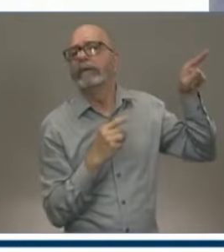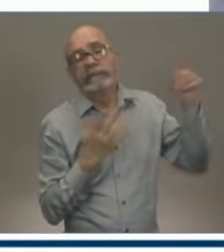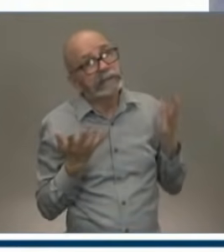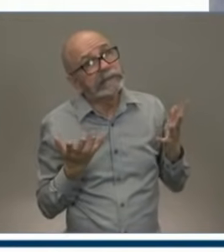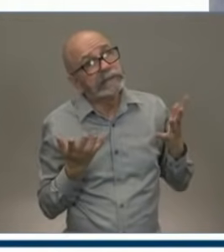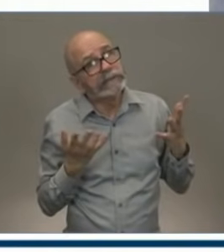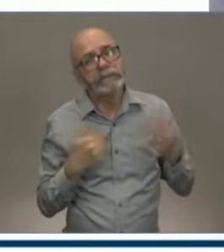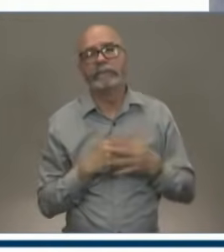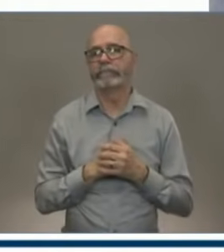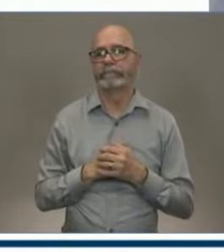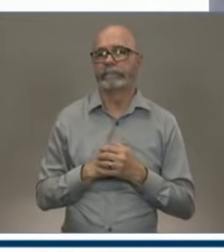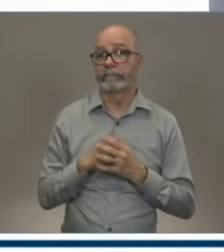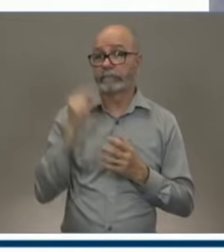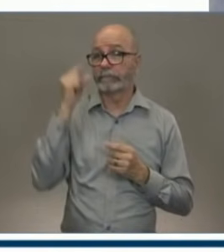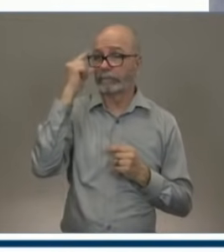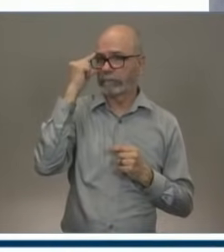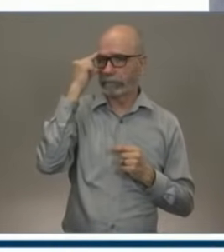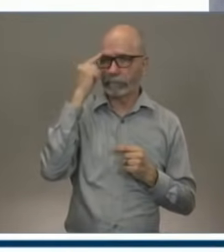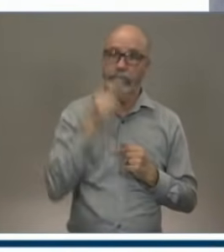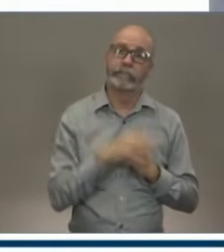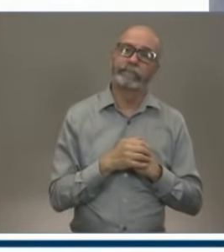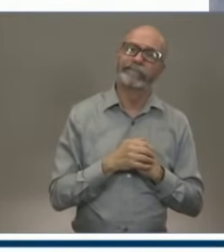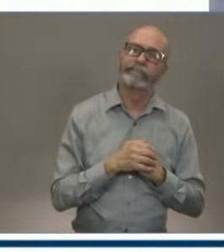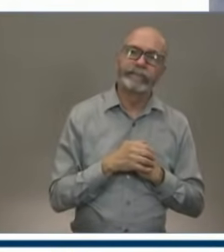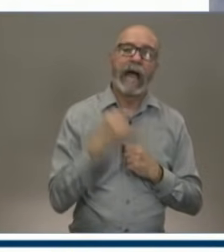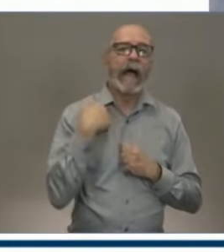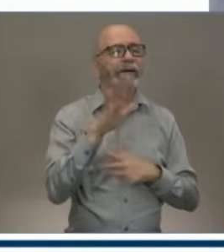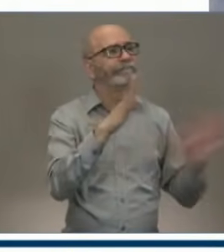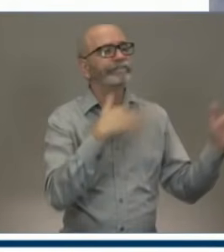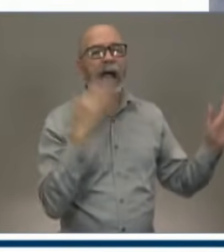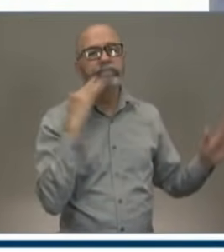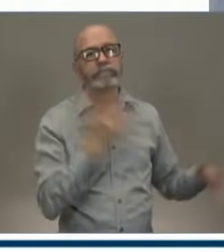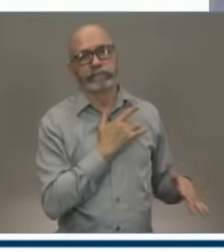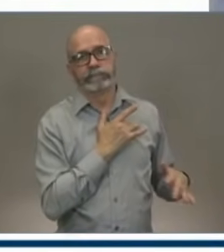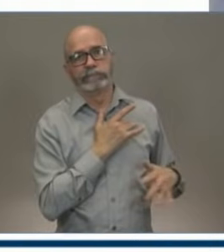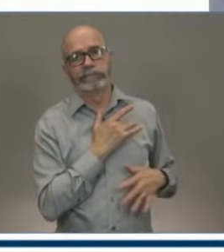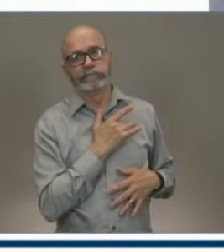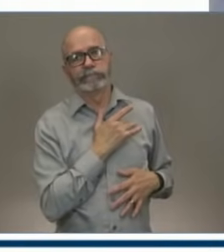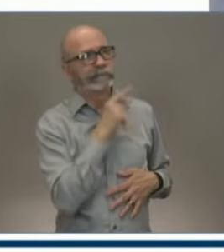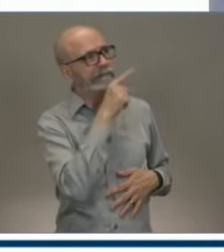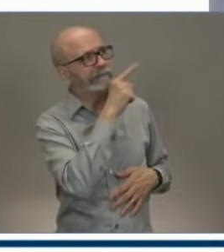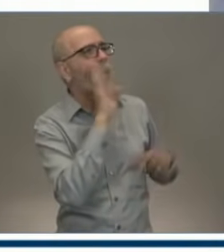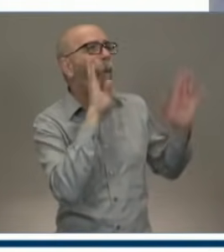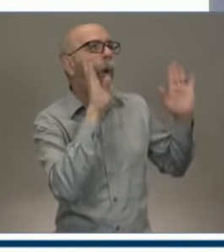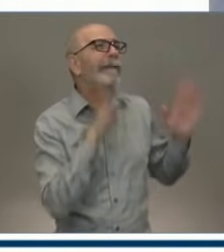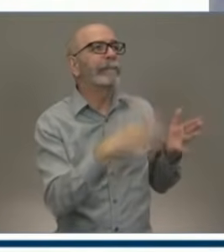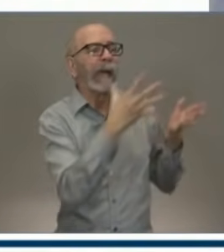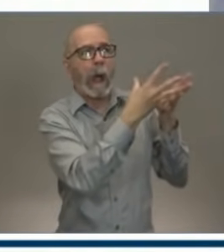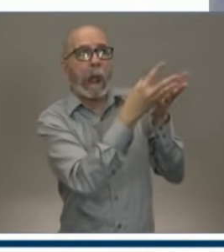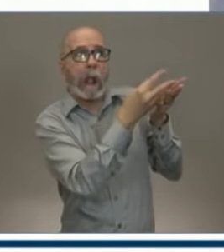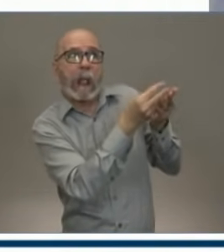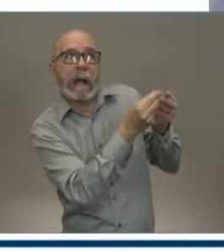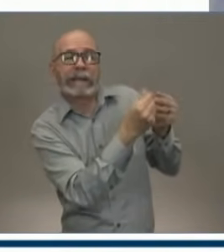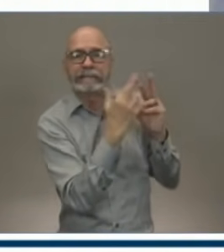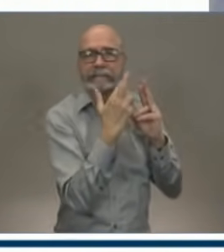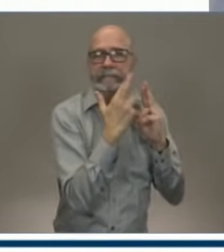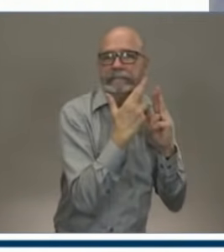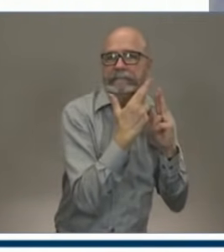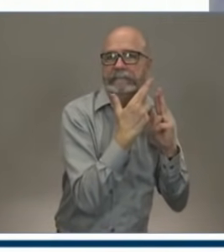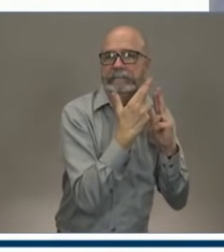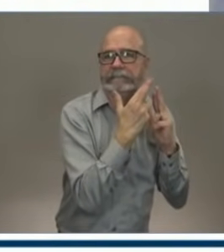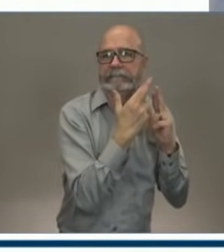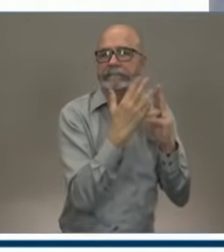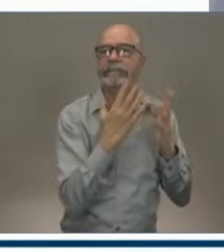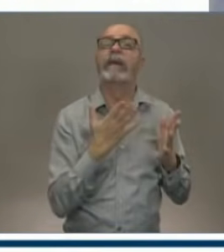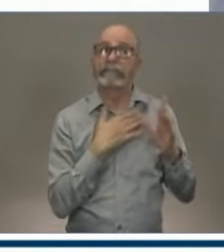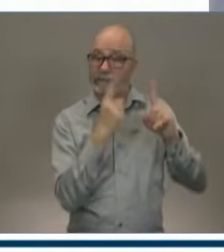and obviously sending our best wishes to them as they continue to deal with the issue of the outbreak. And our goal will be, as